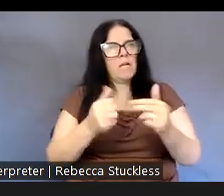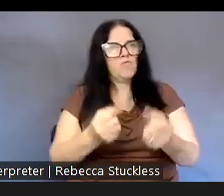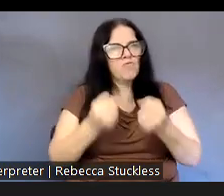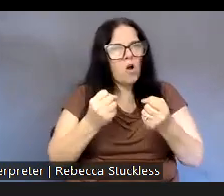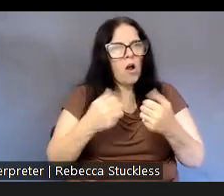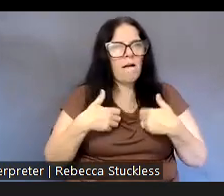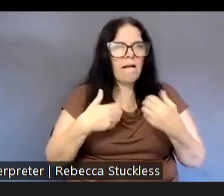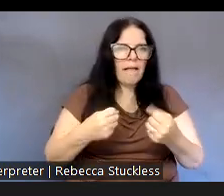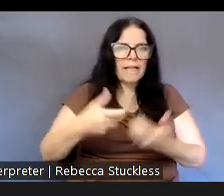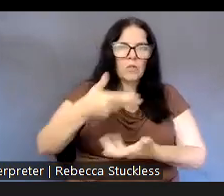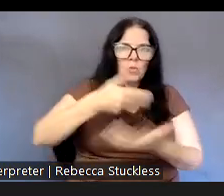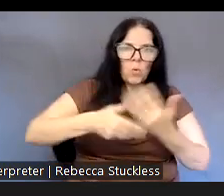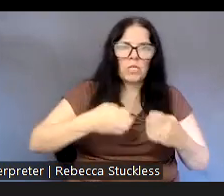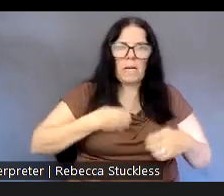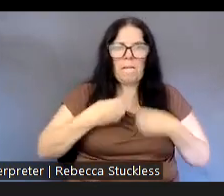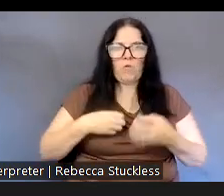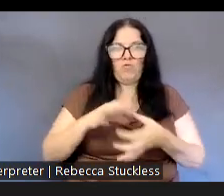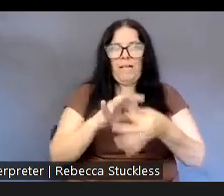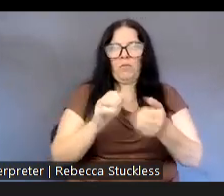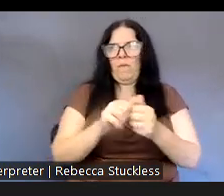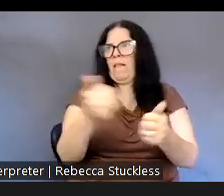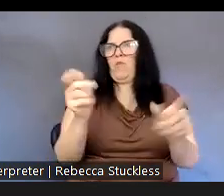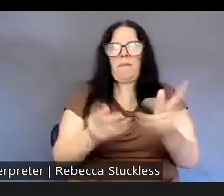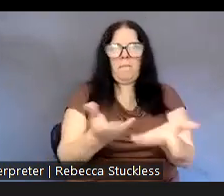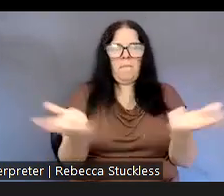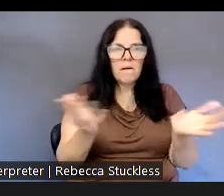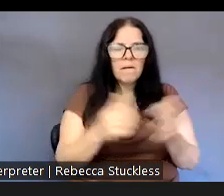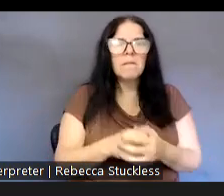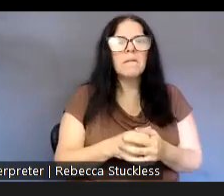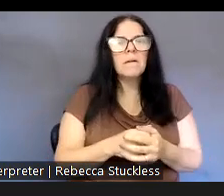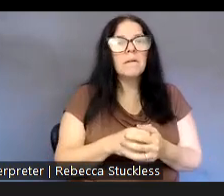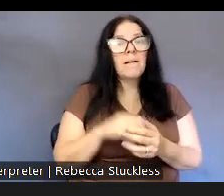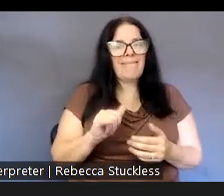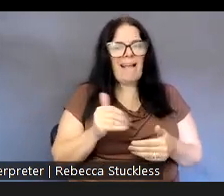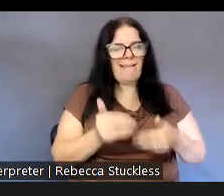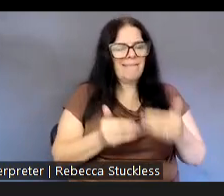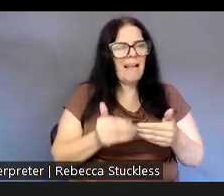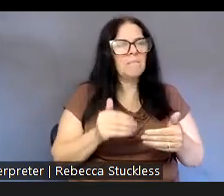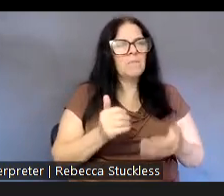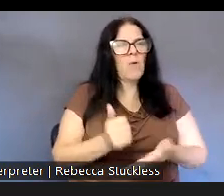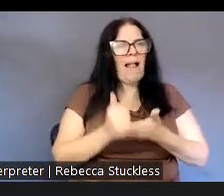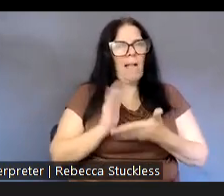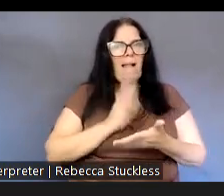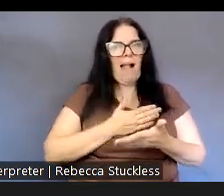social and emotional relationships with others. These are some steps to cultivate resilience.